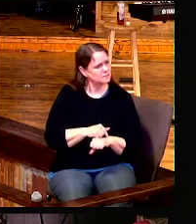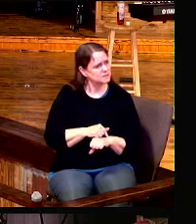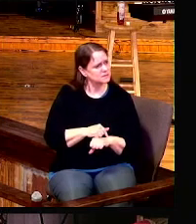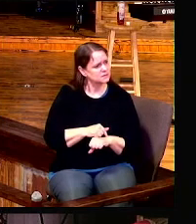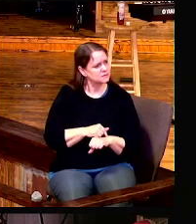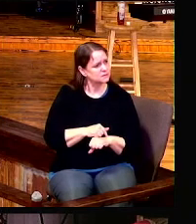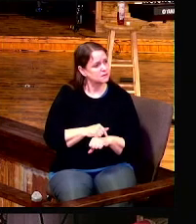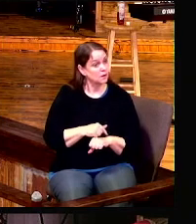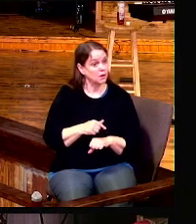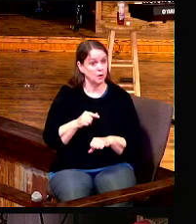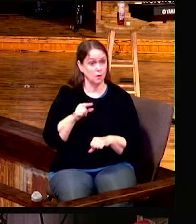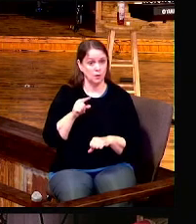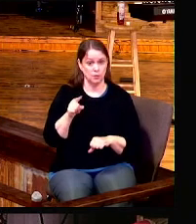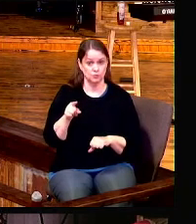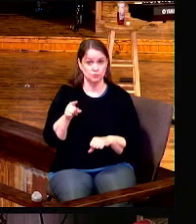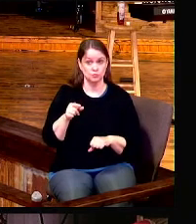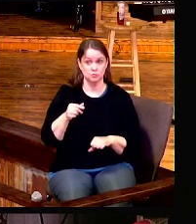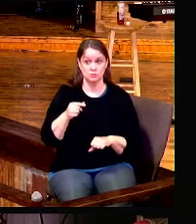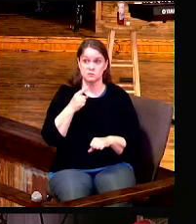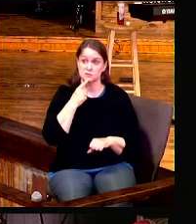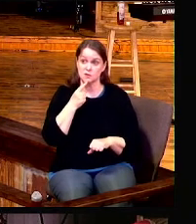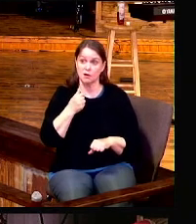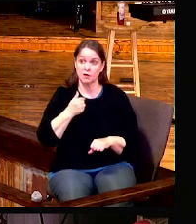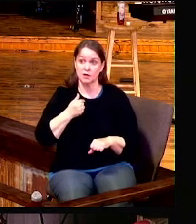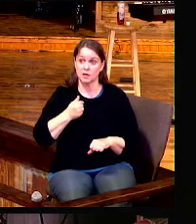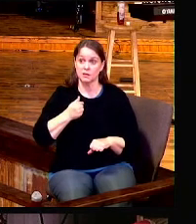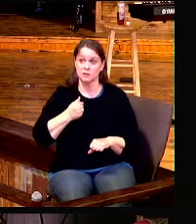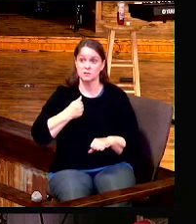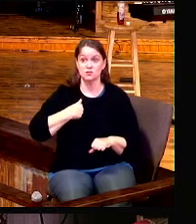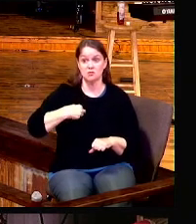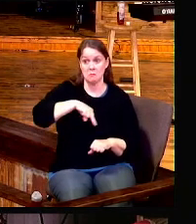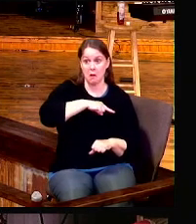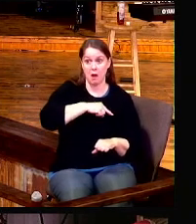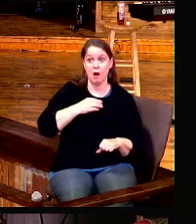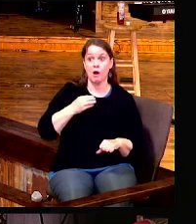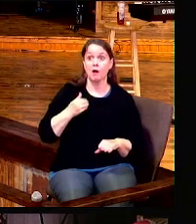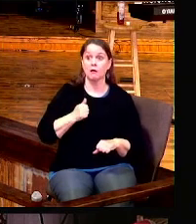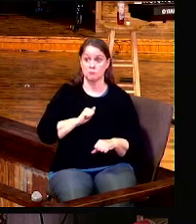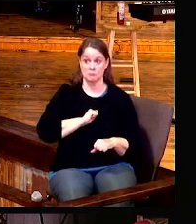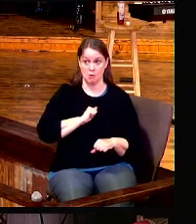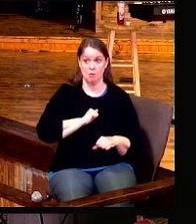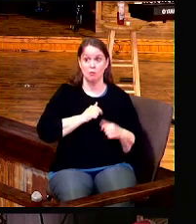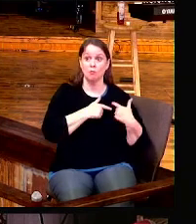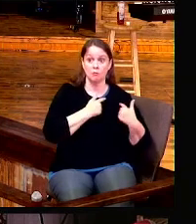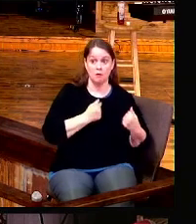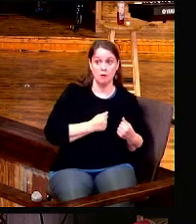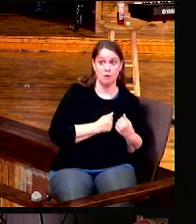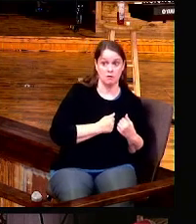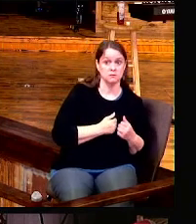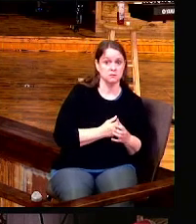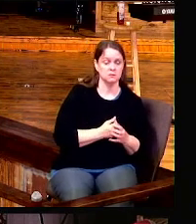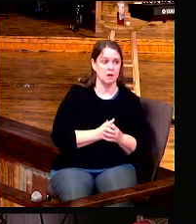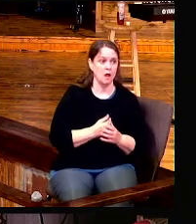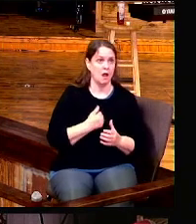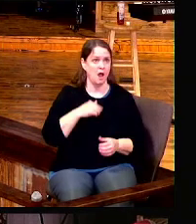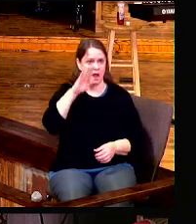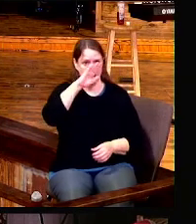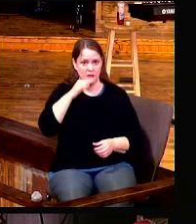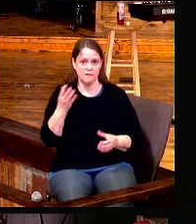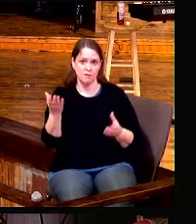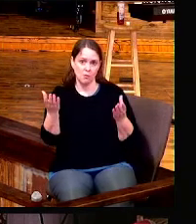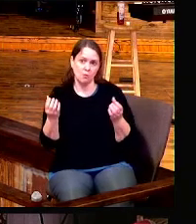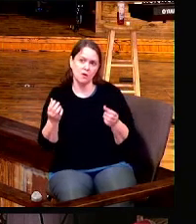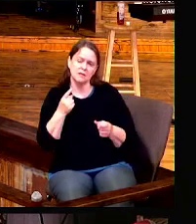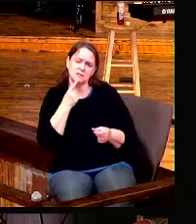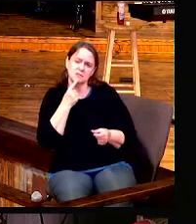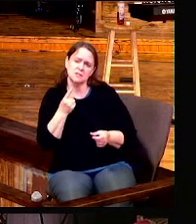hearts. And when I say that, I'm speaking to myself. I never want to get up here and try to speak or